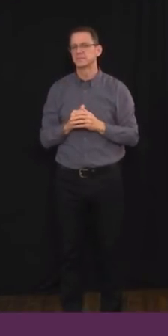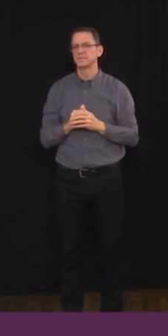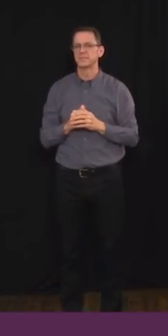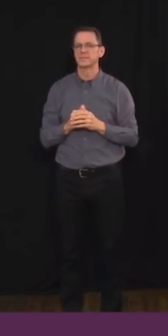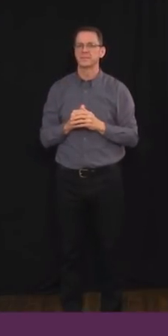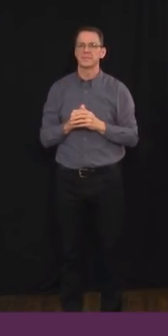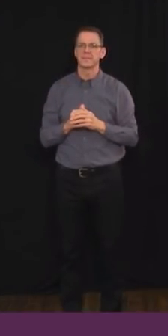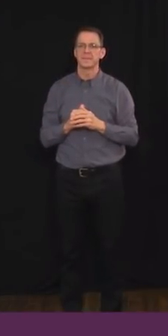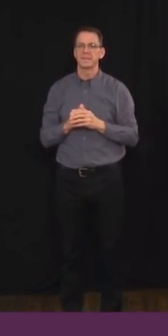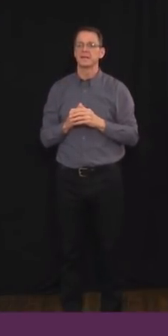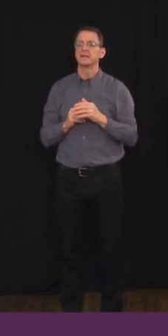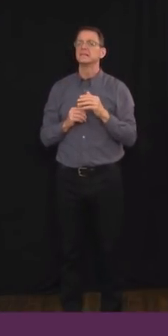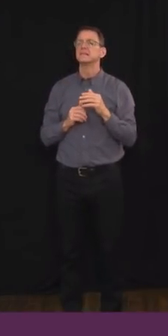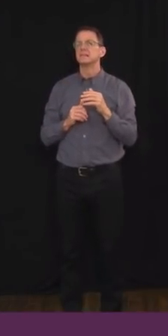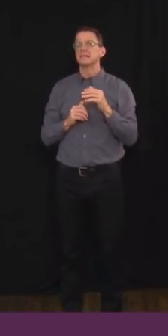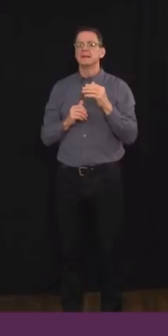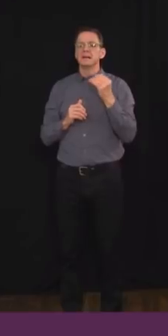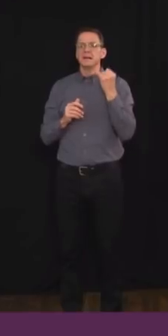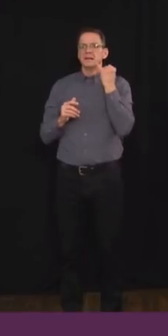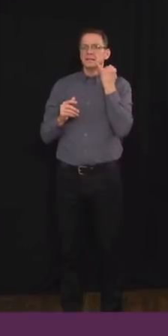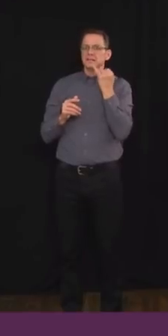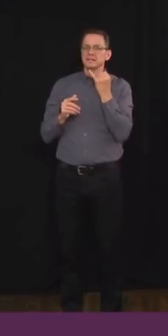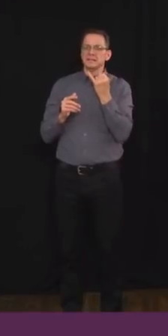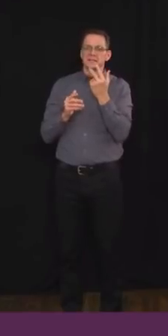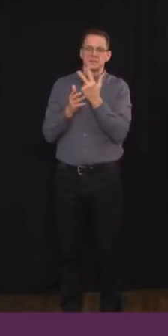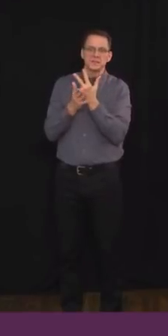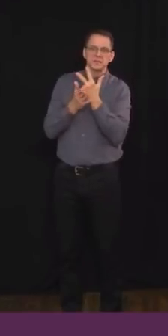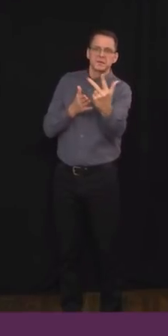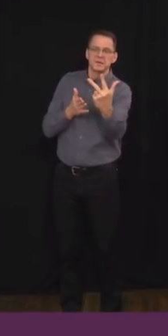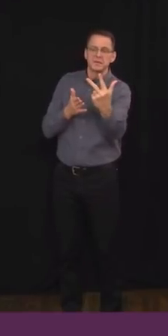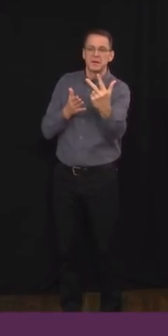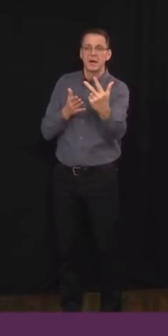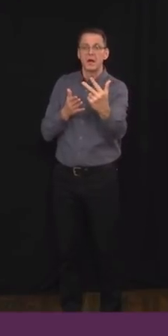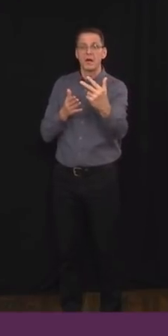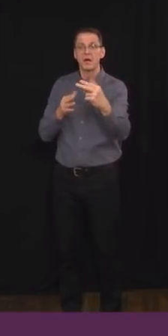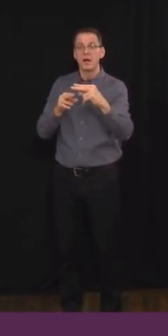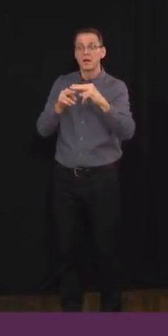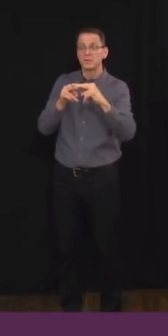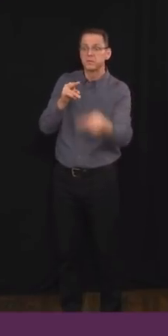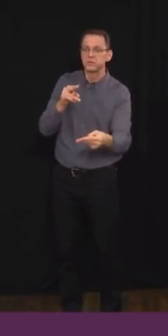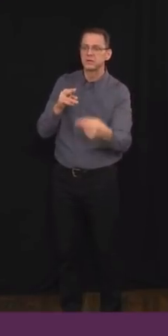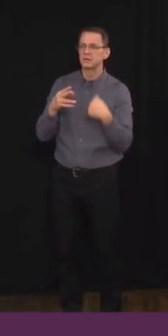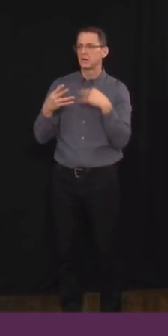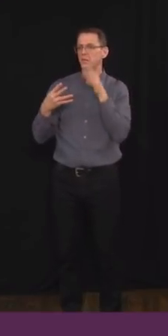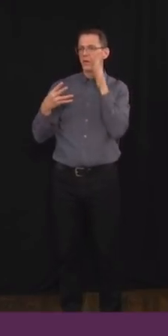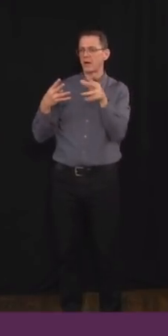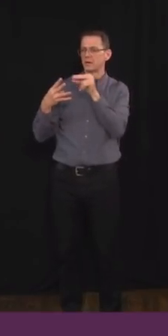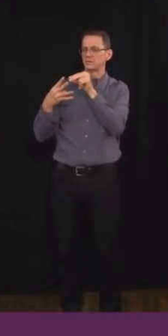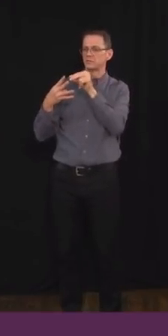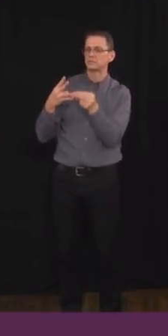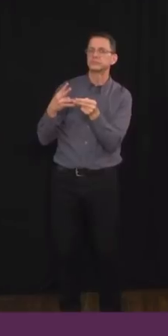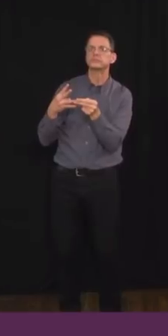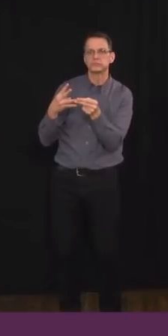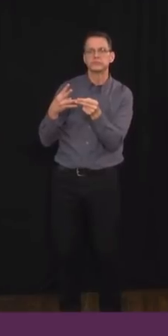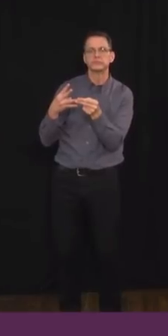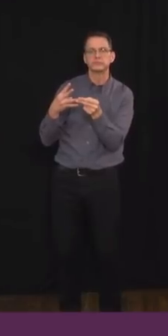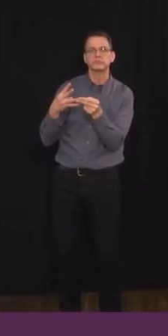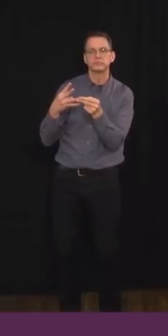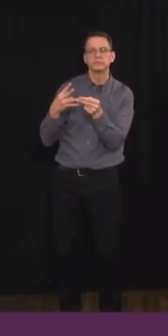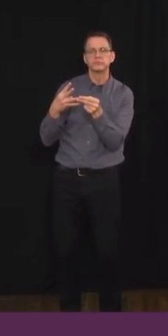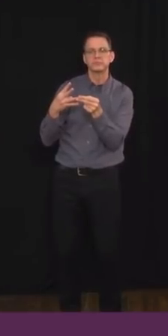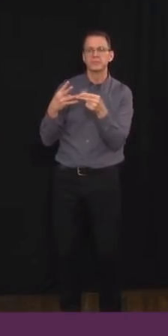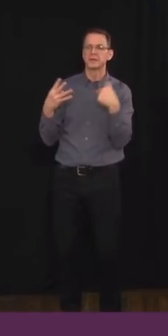benchmark, we'll consider moving into that next step. So I'm now going to walk you through the plan that